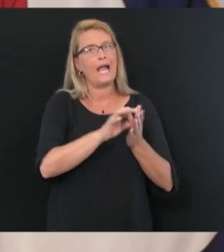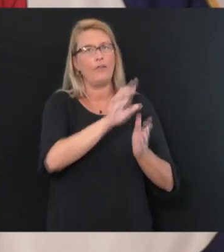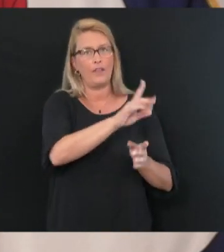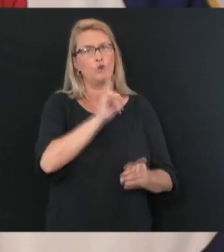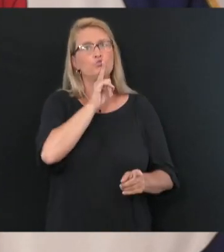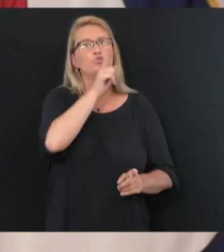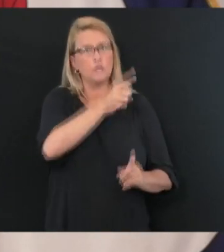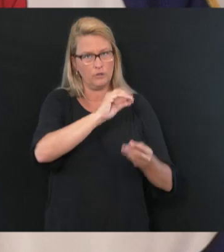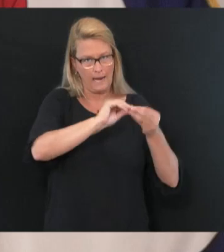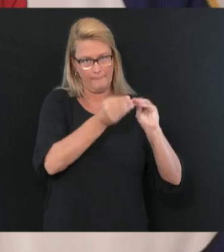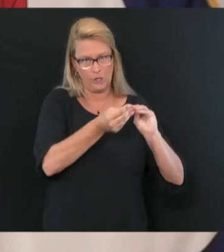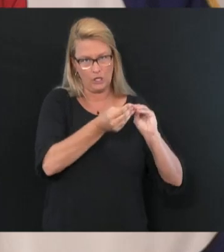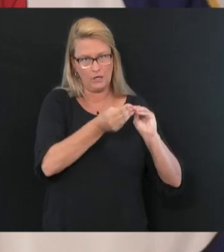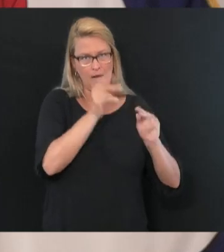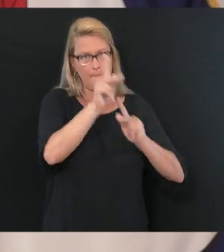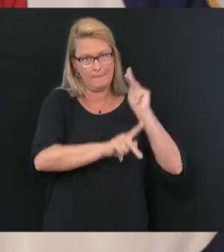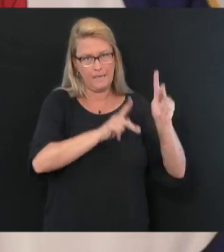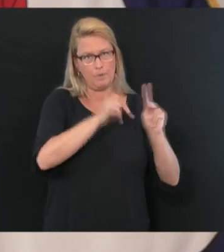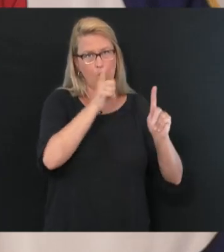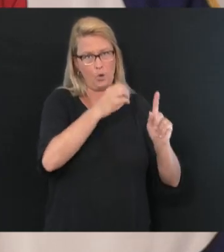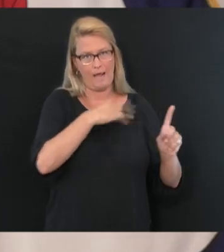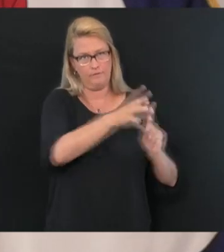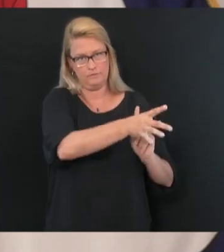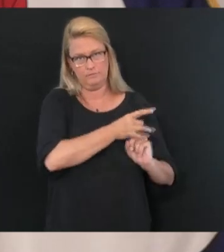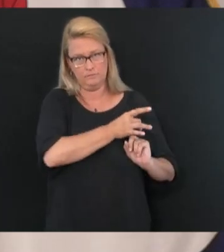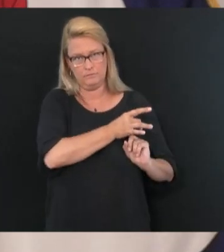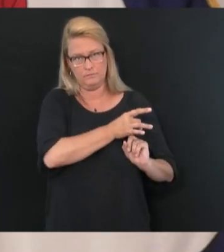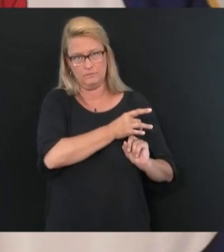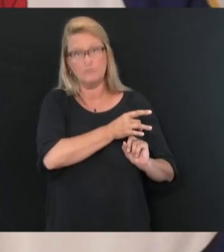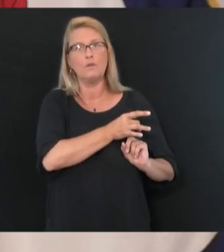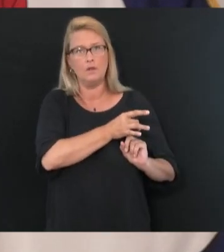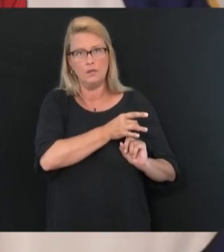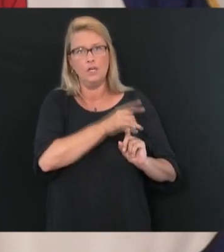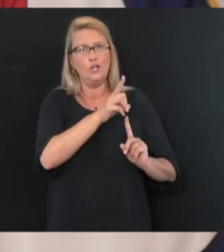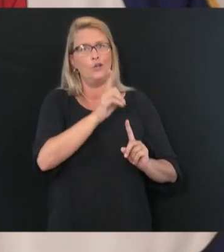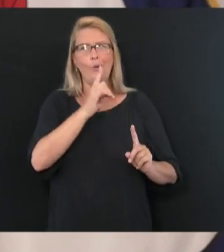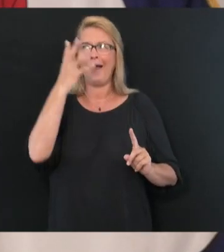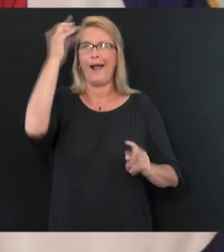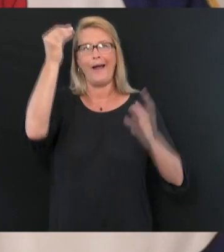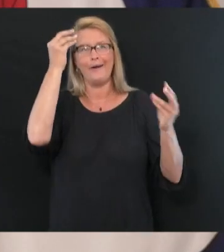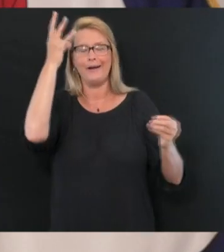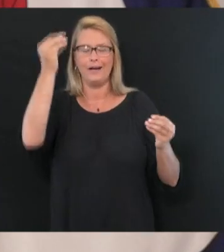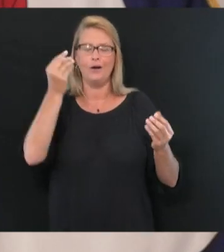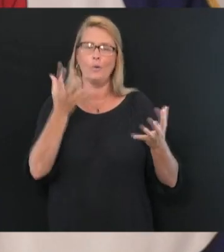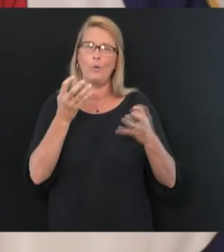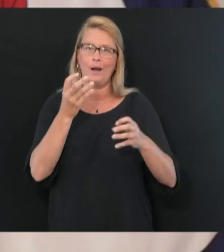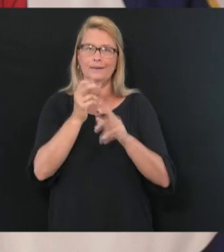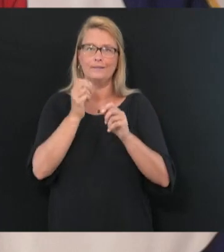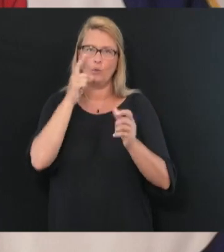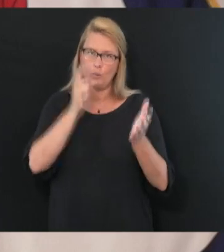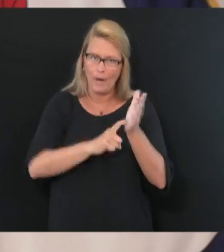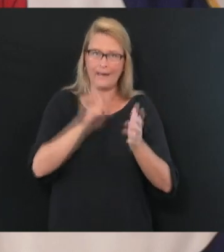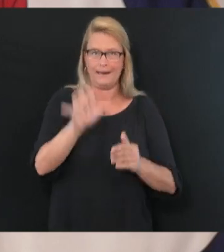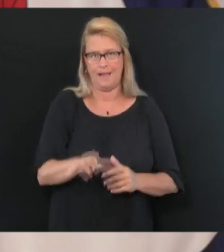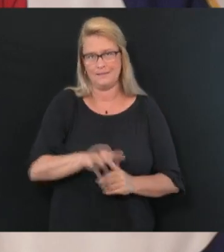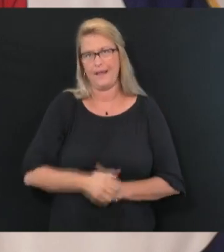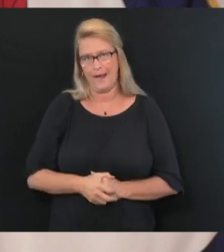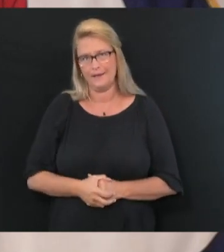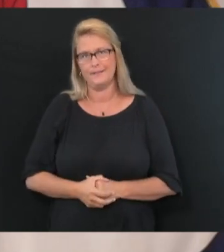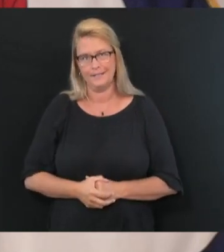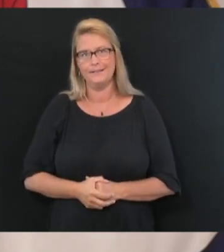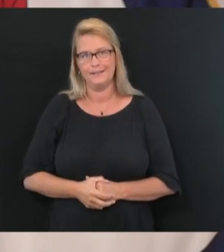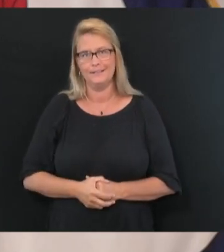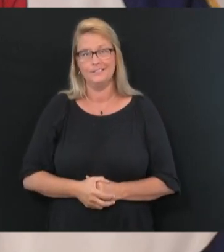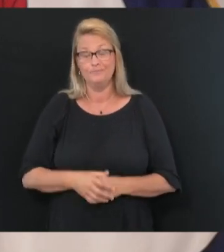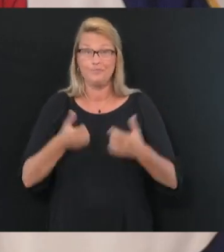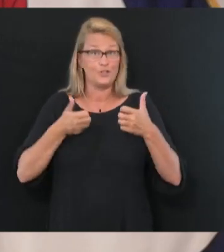like that, you'll be counted forever how many that it is, because you're going out in the public, and we want to recognize that. But we're just trying to make